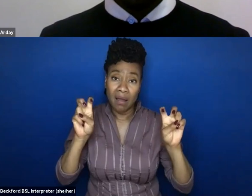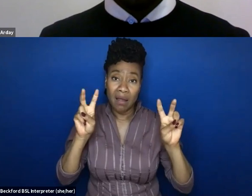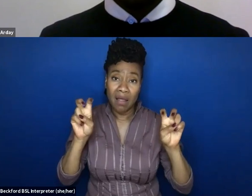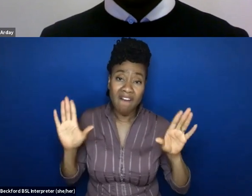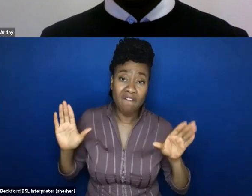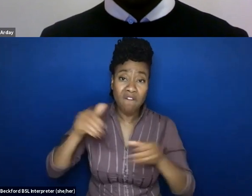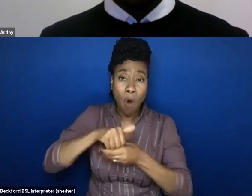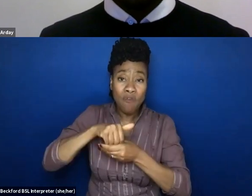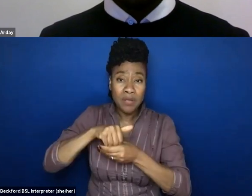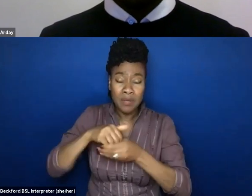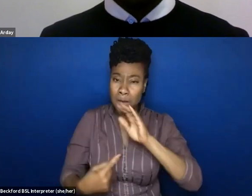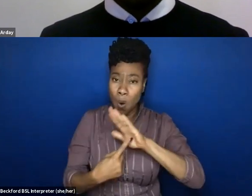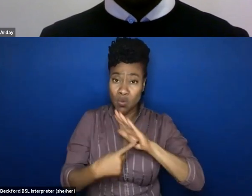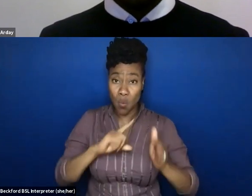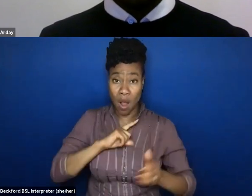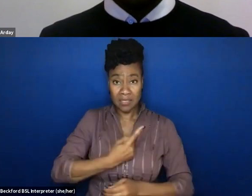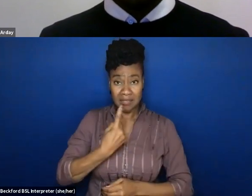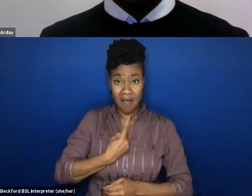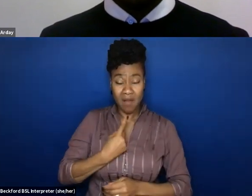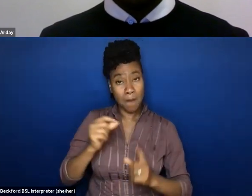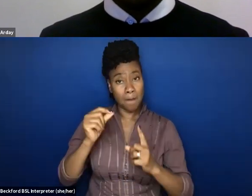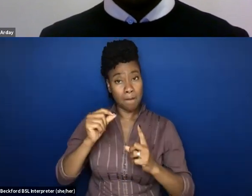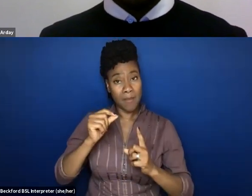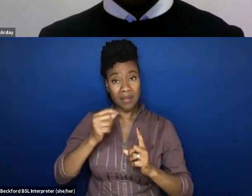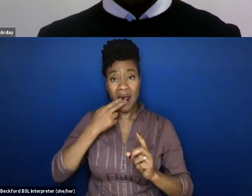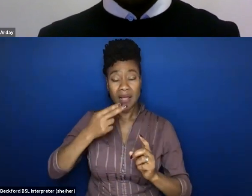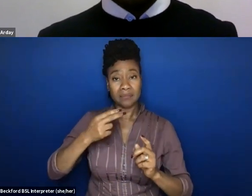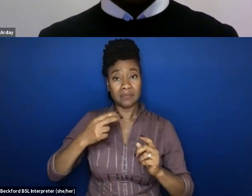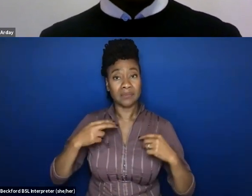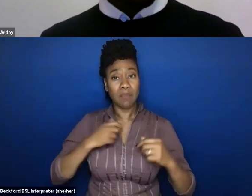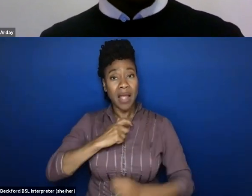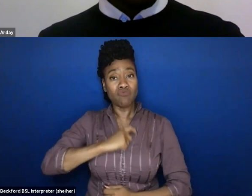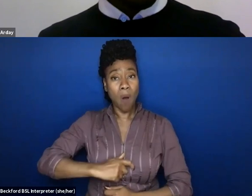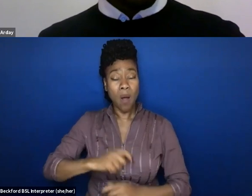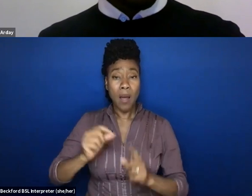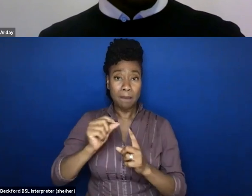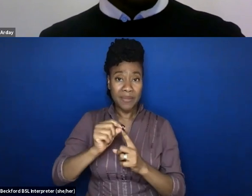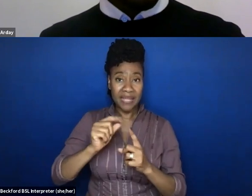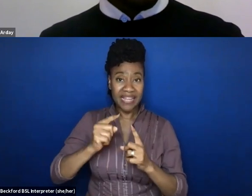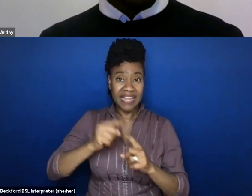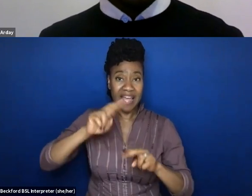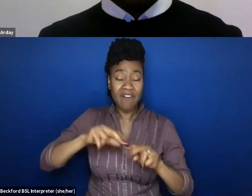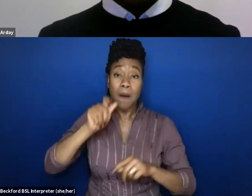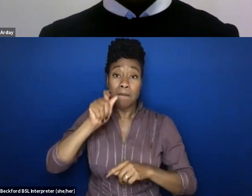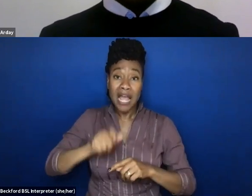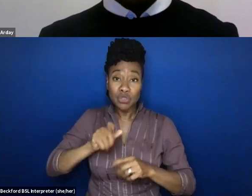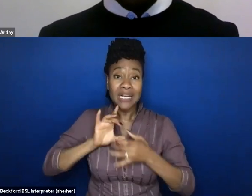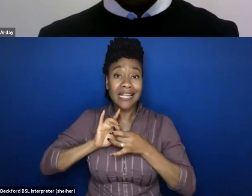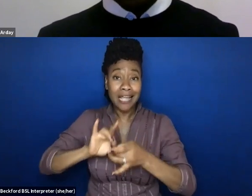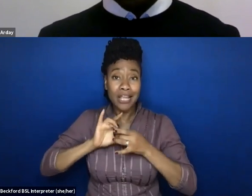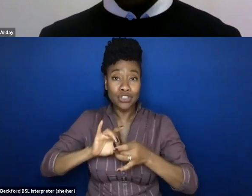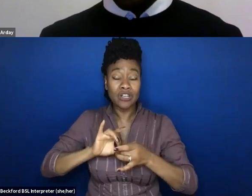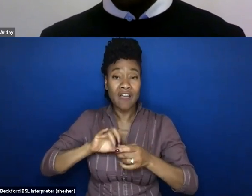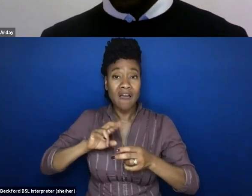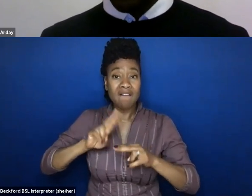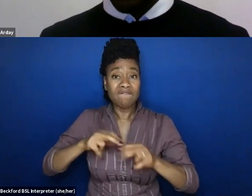listening to the patients as PEFs, or patient engagement facilitators, where they're listening